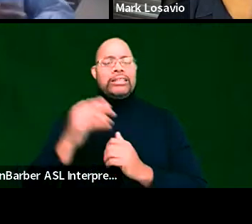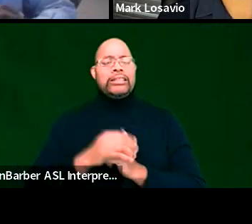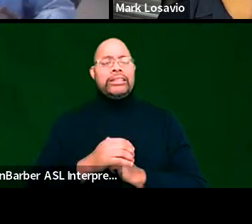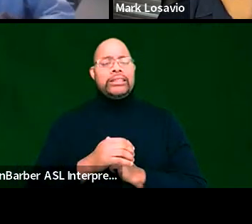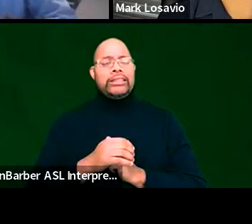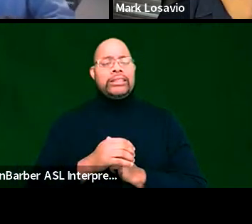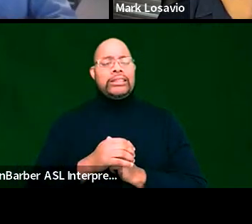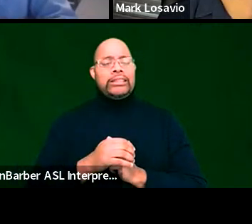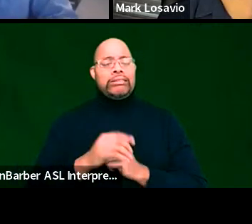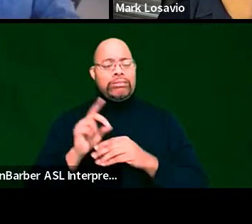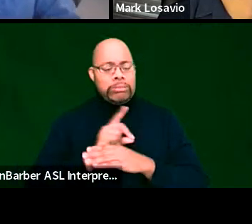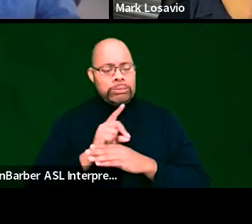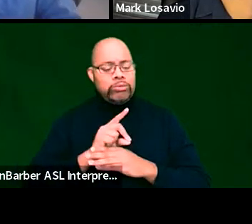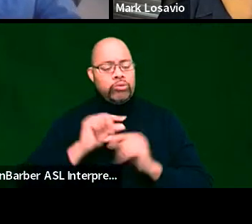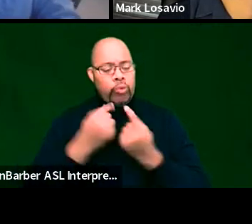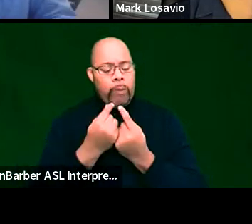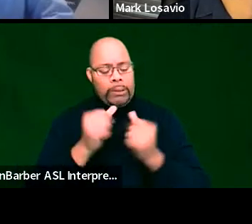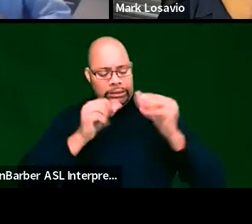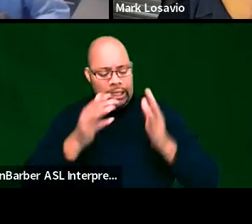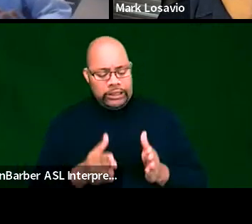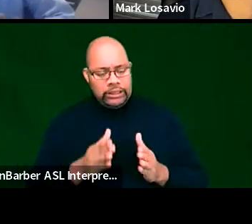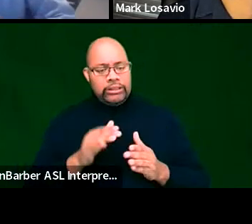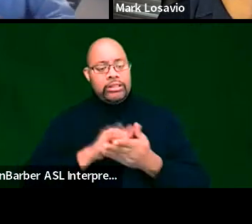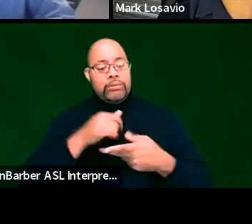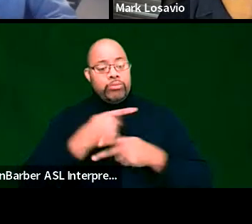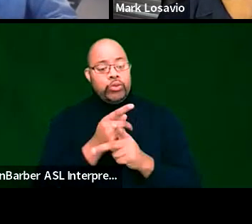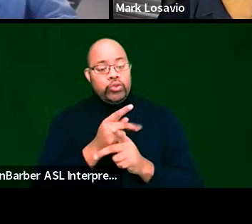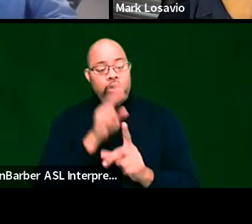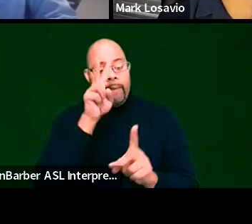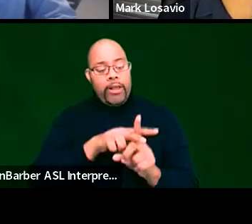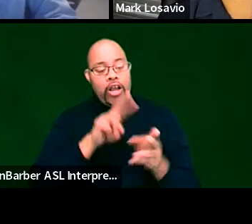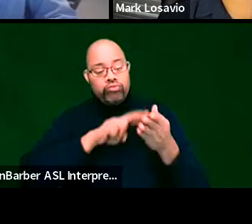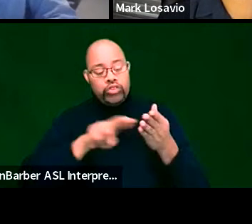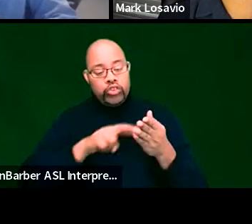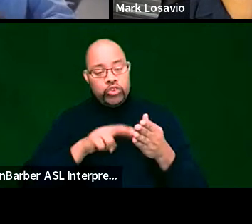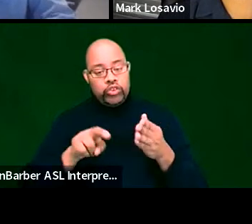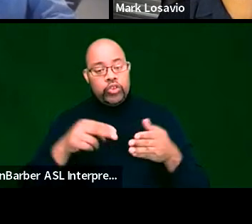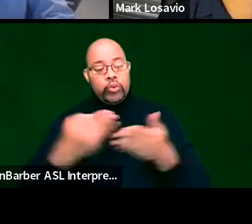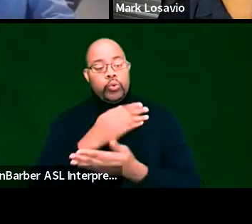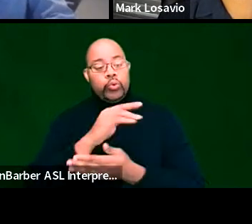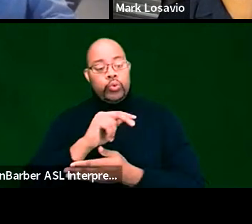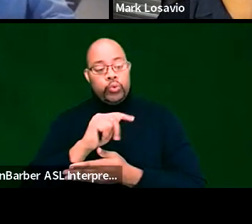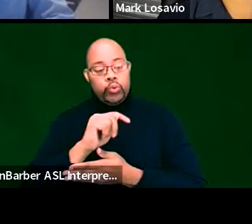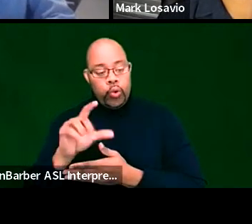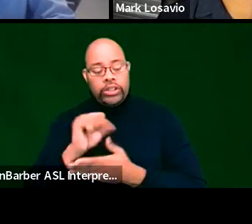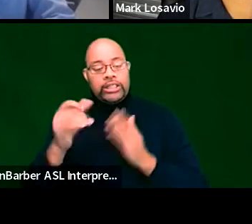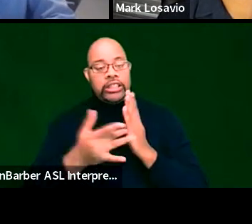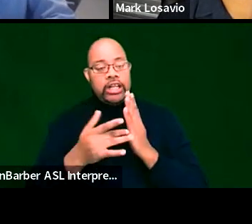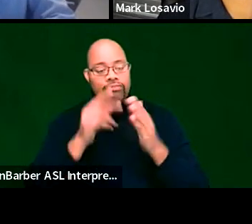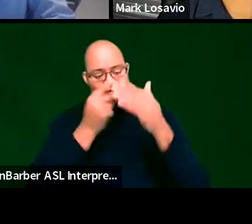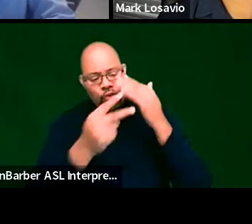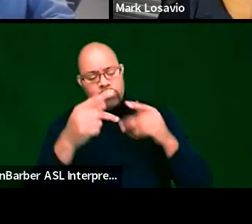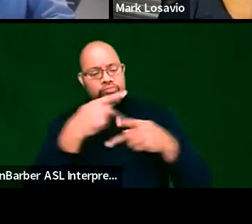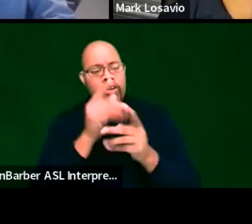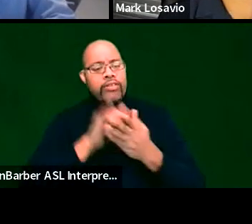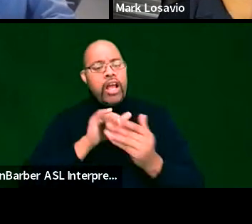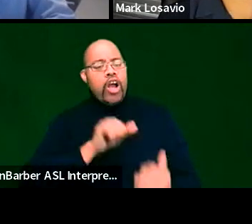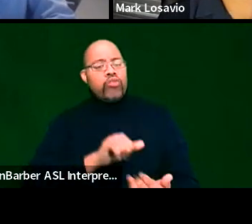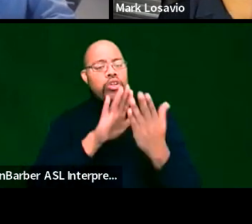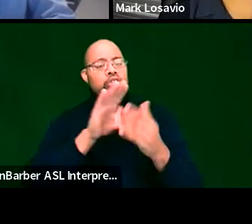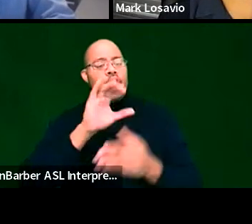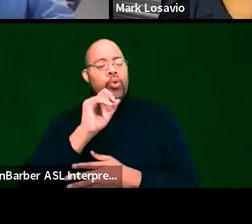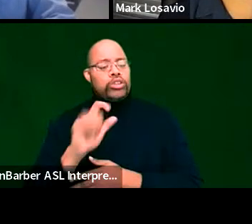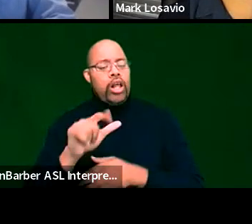a highly disciplinary group of scientists that produce applied research, new tools and technology, and forecast products that address